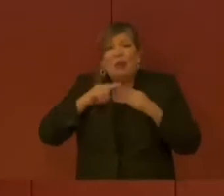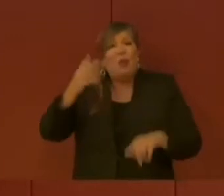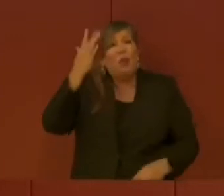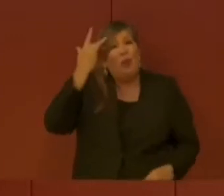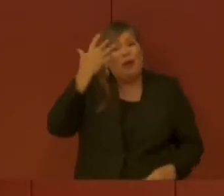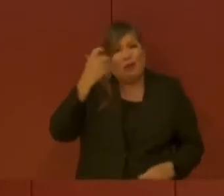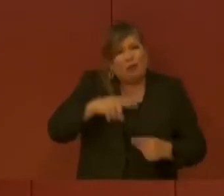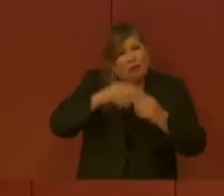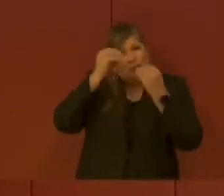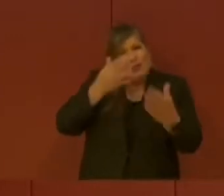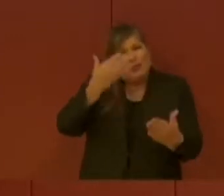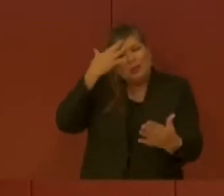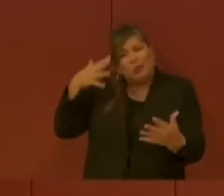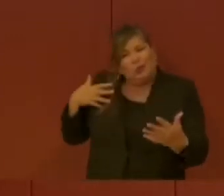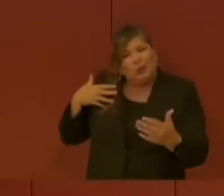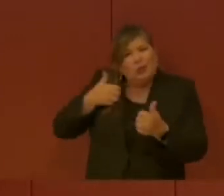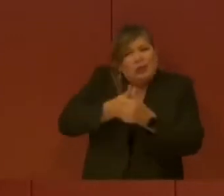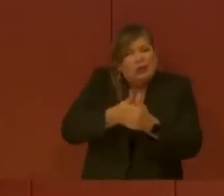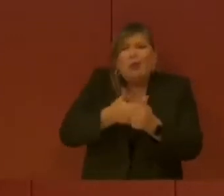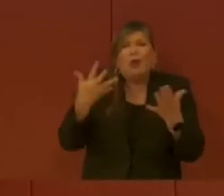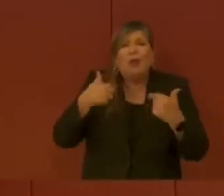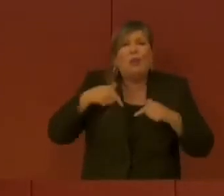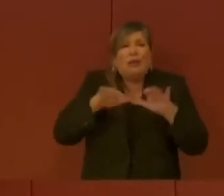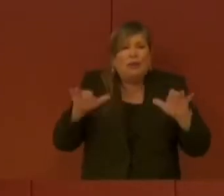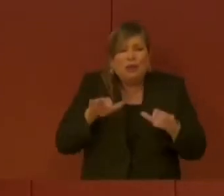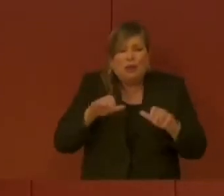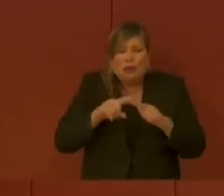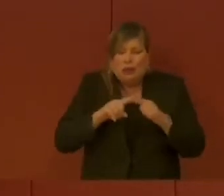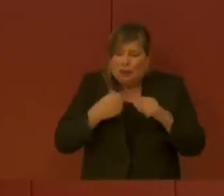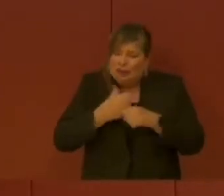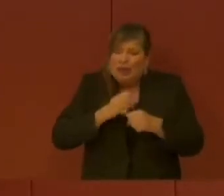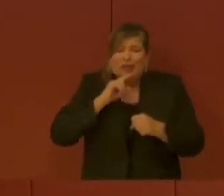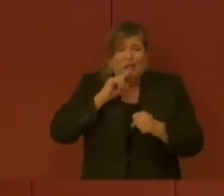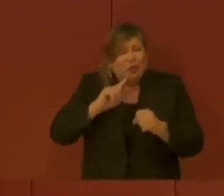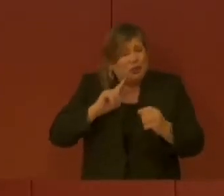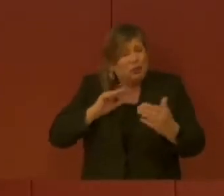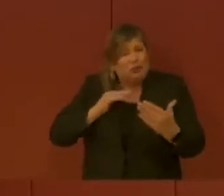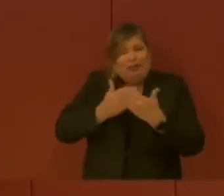on the progress we're making towards reaching our